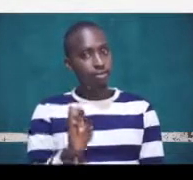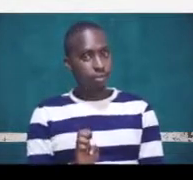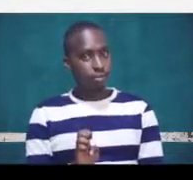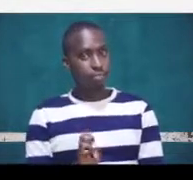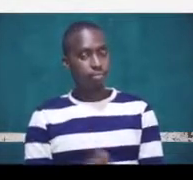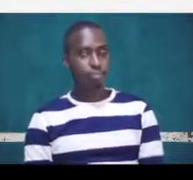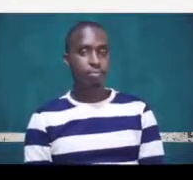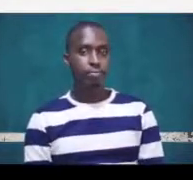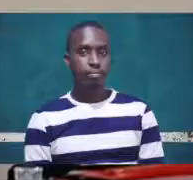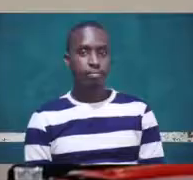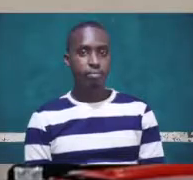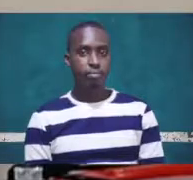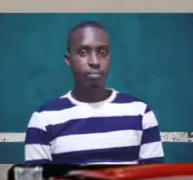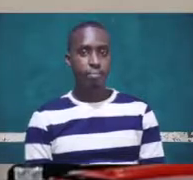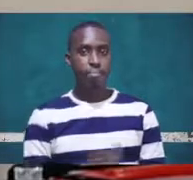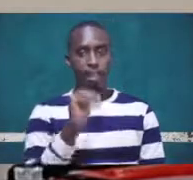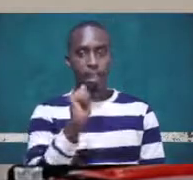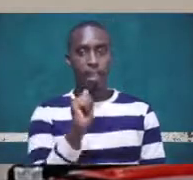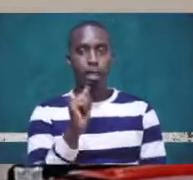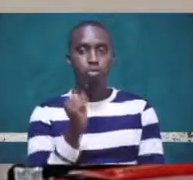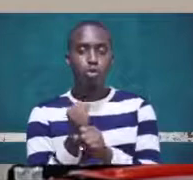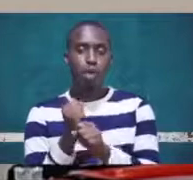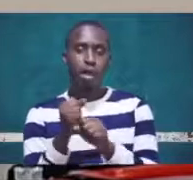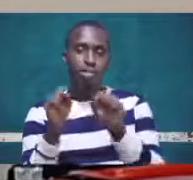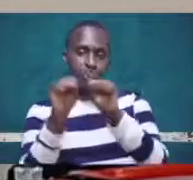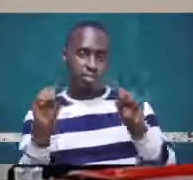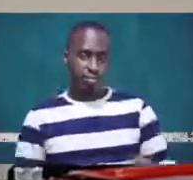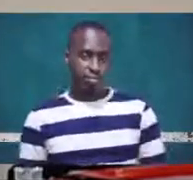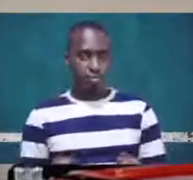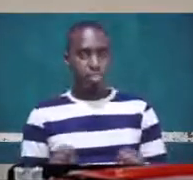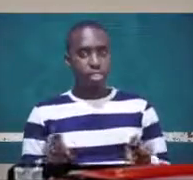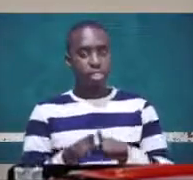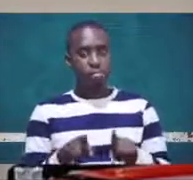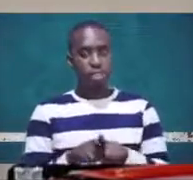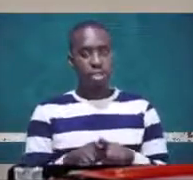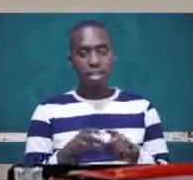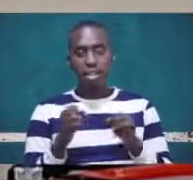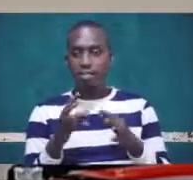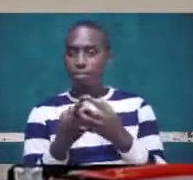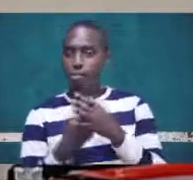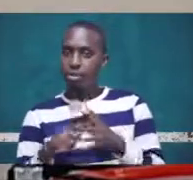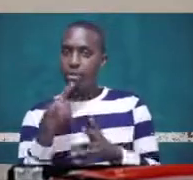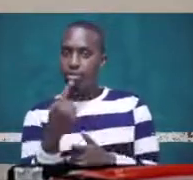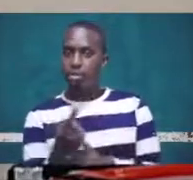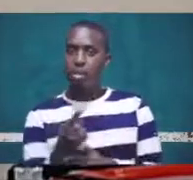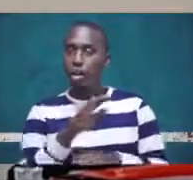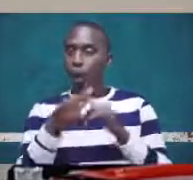Wonderful statement. Activating the cistron. Meaning that while all cells, like at the beginning we said that all cells have the